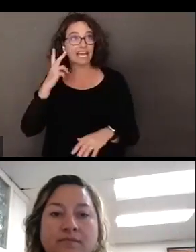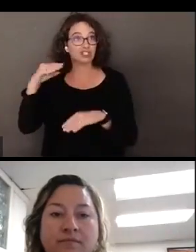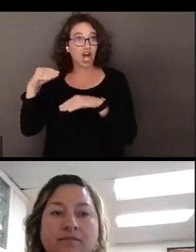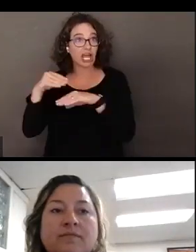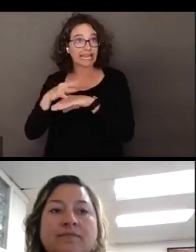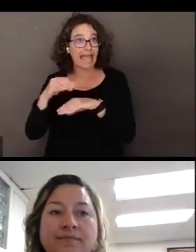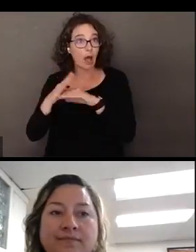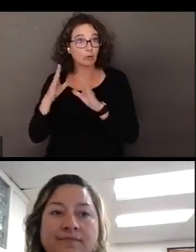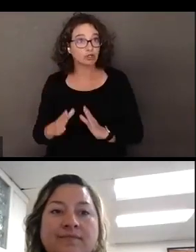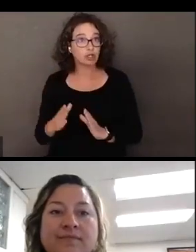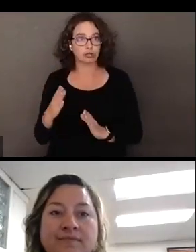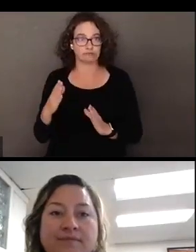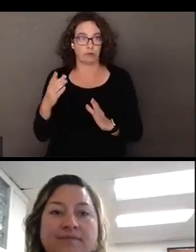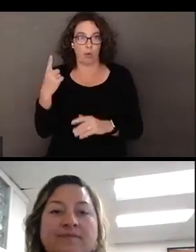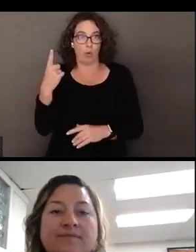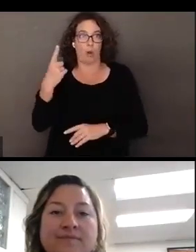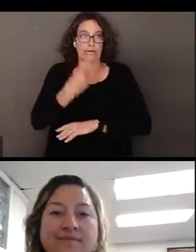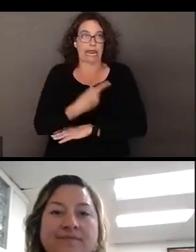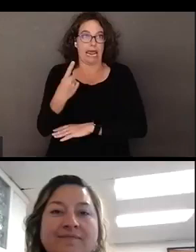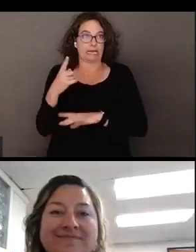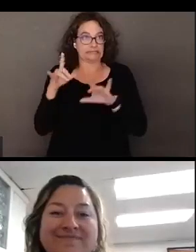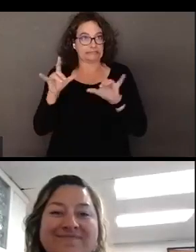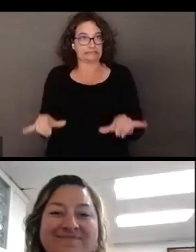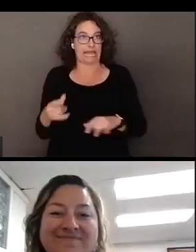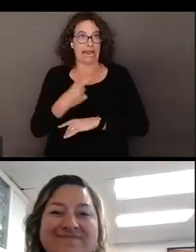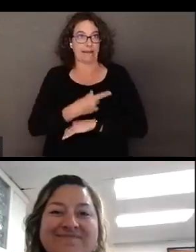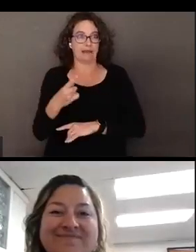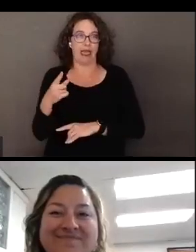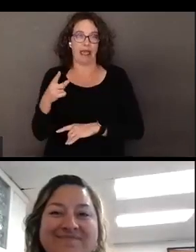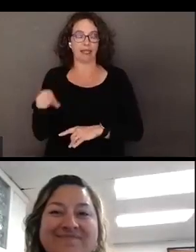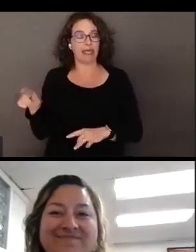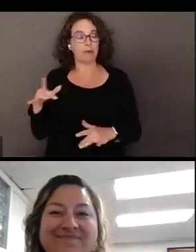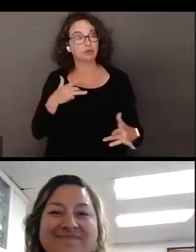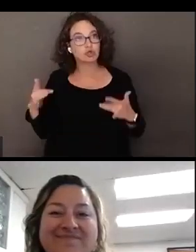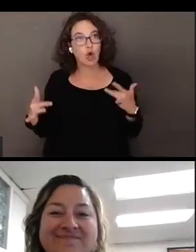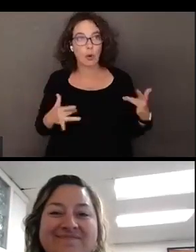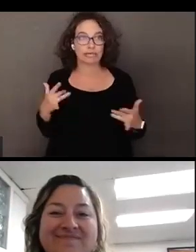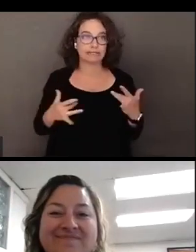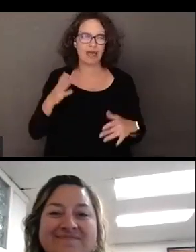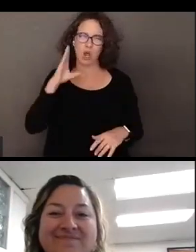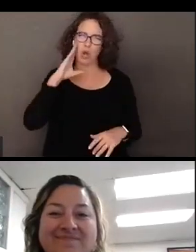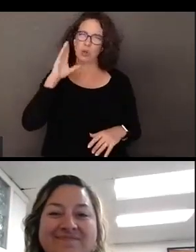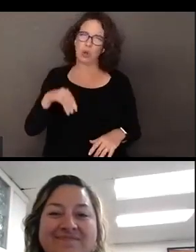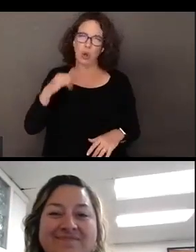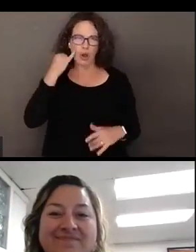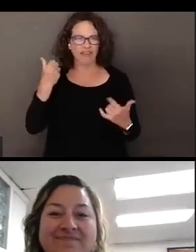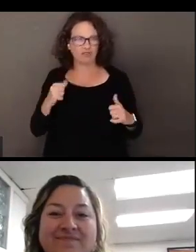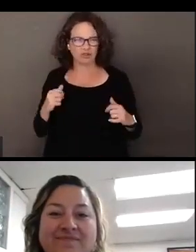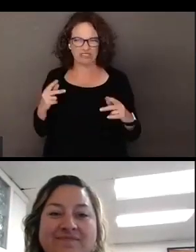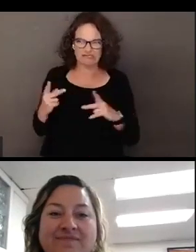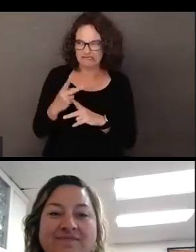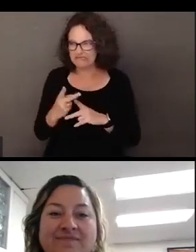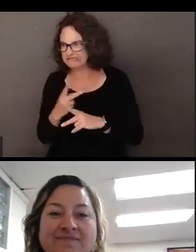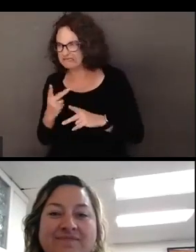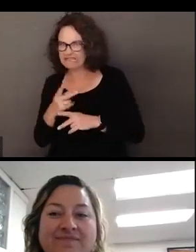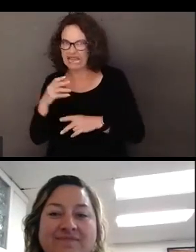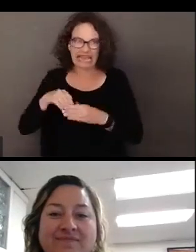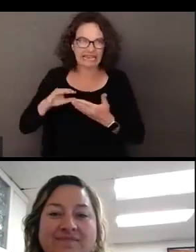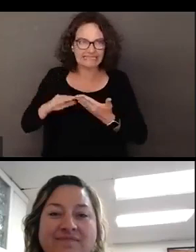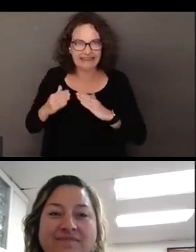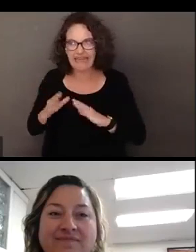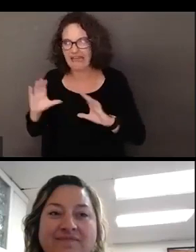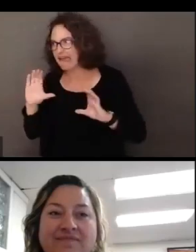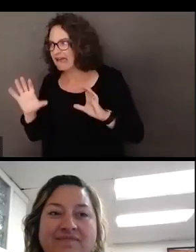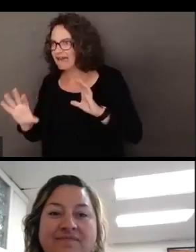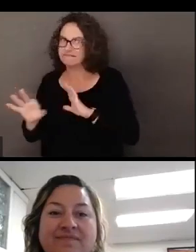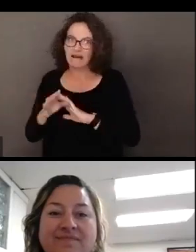same day. And they were so excited, and they knew that if they had tried to go through that path in town, trying to find somebody that